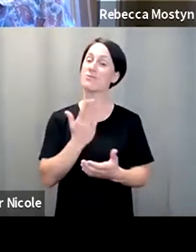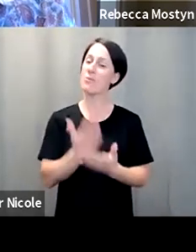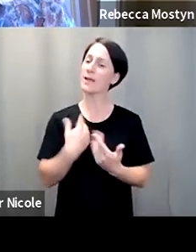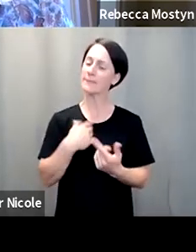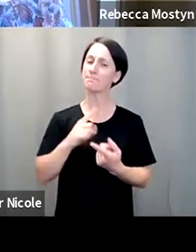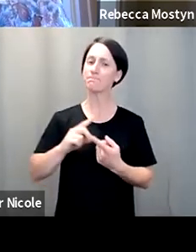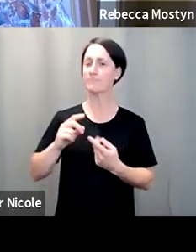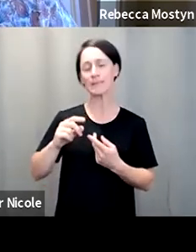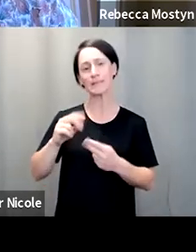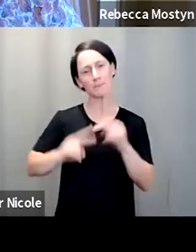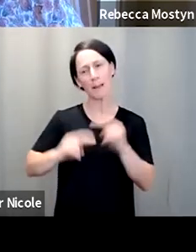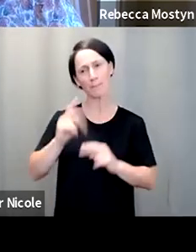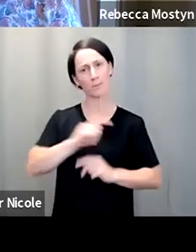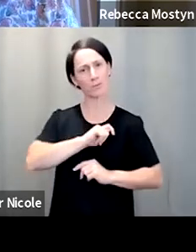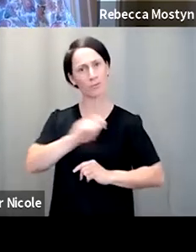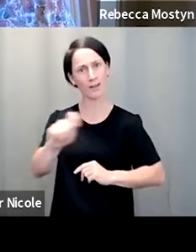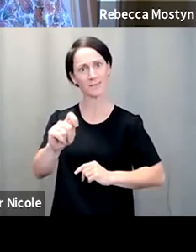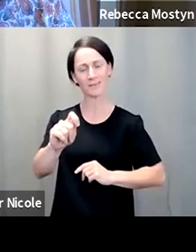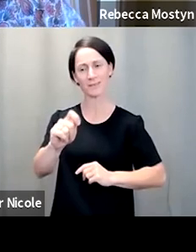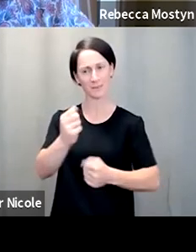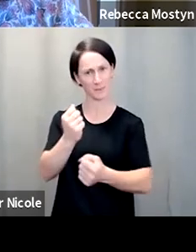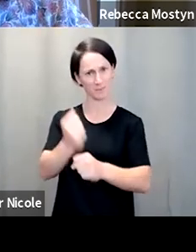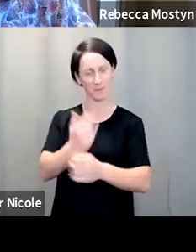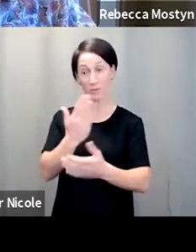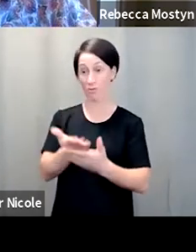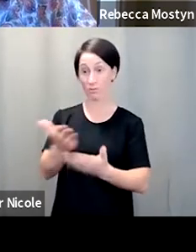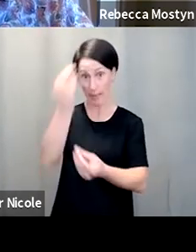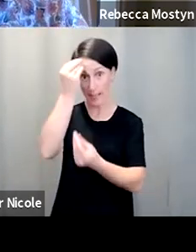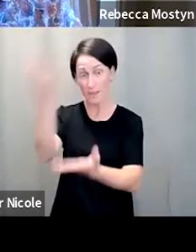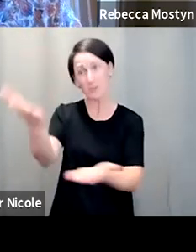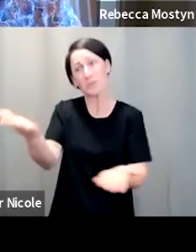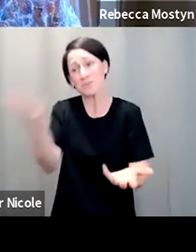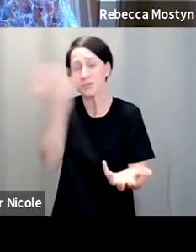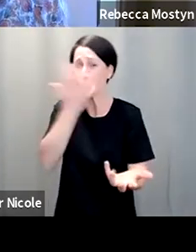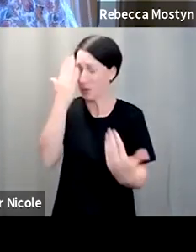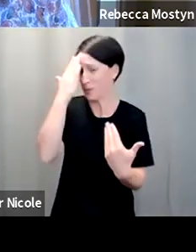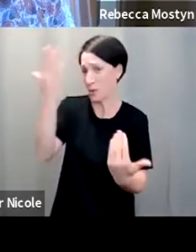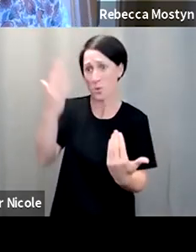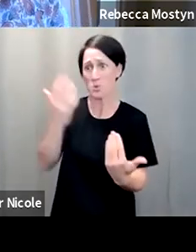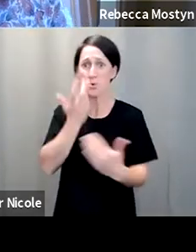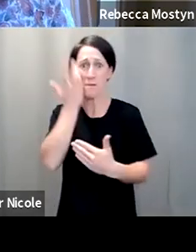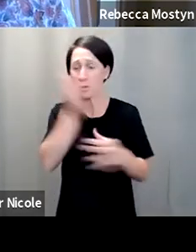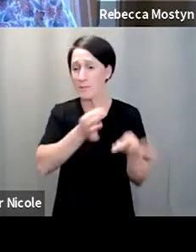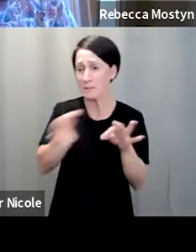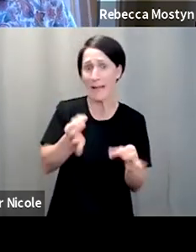continue building that trust and letting people know when you don't know what your policies will be